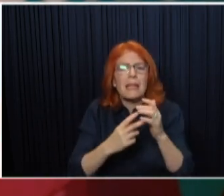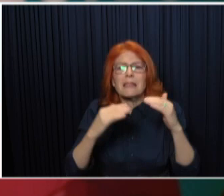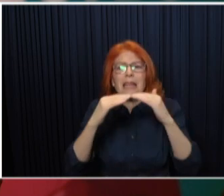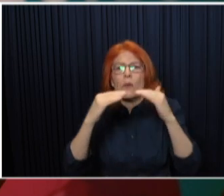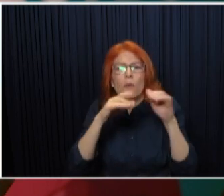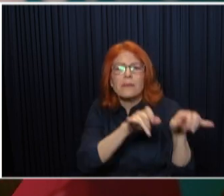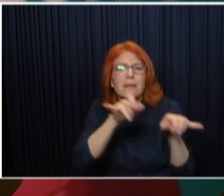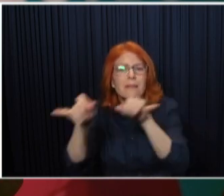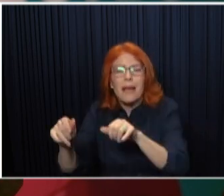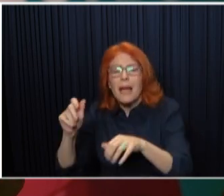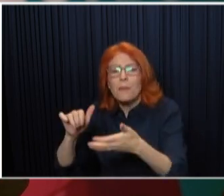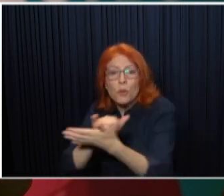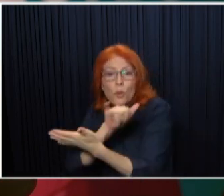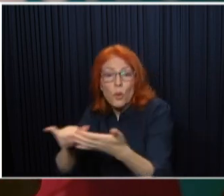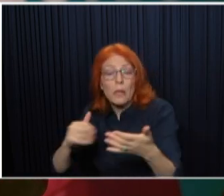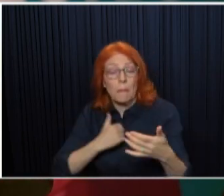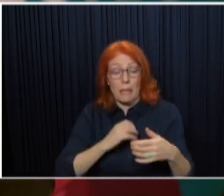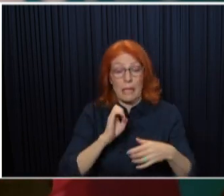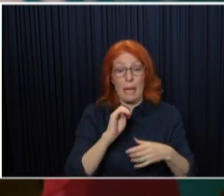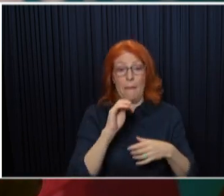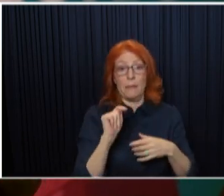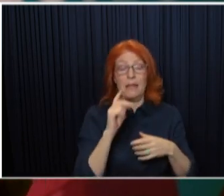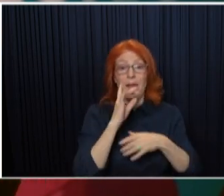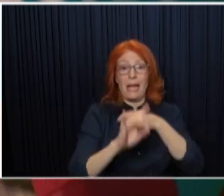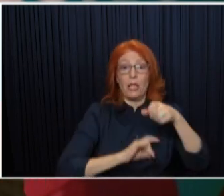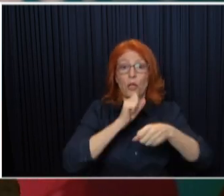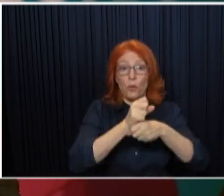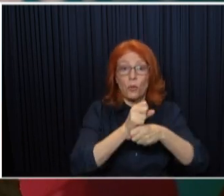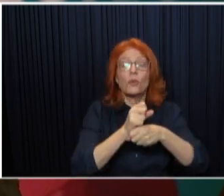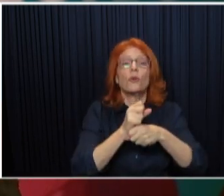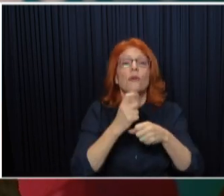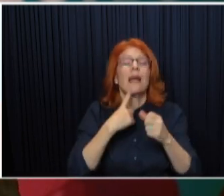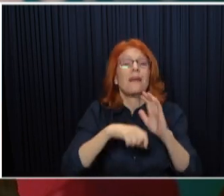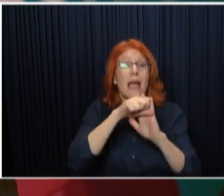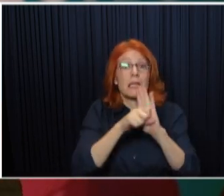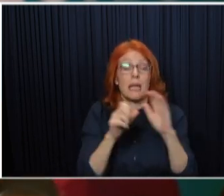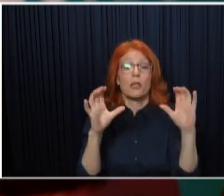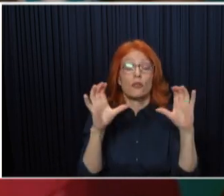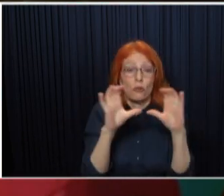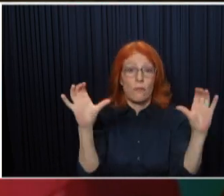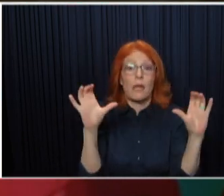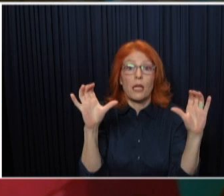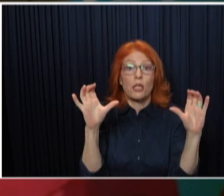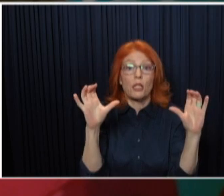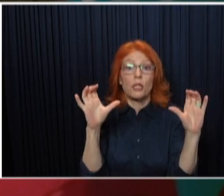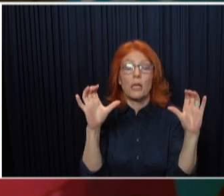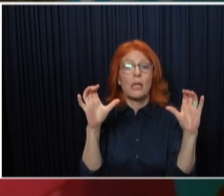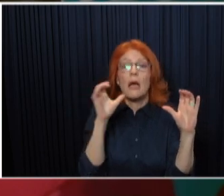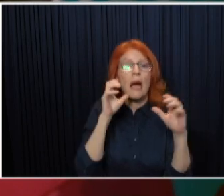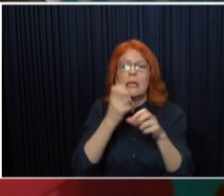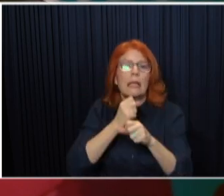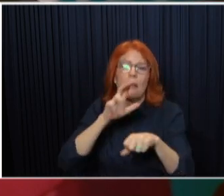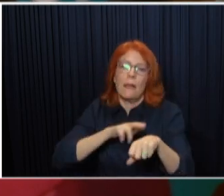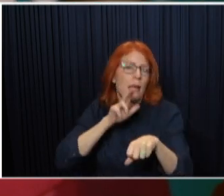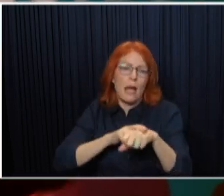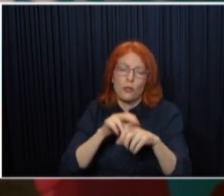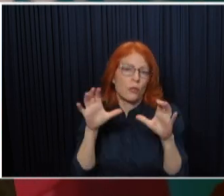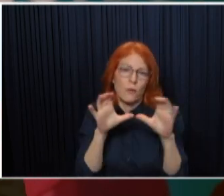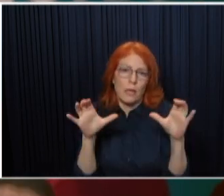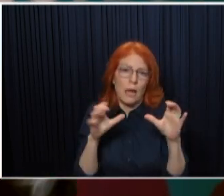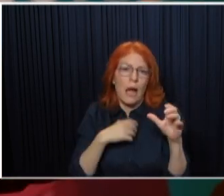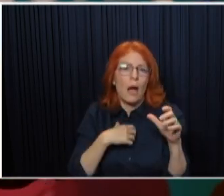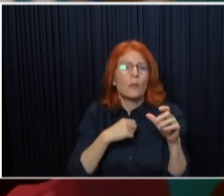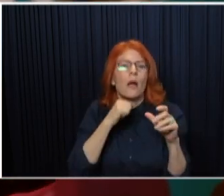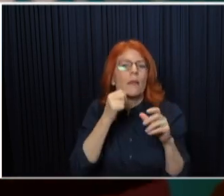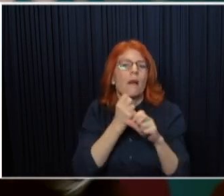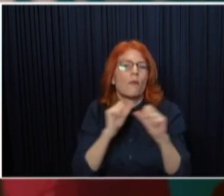City. I was an EMT for 8 years. I had a state certification. I did not get the national certification. I was on the mountain